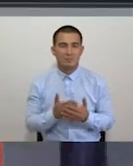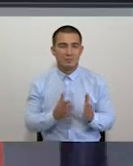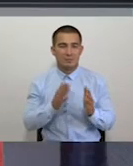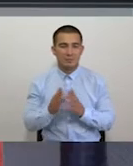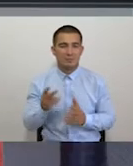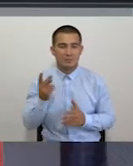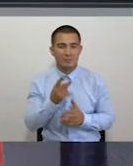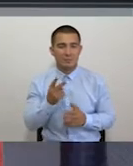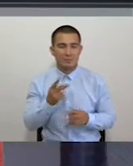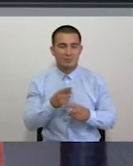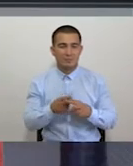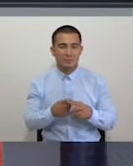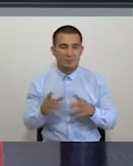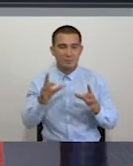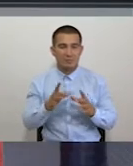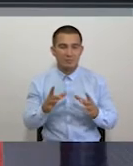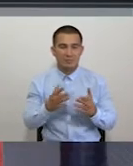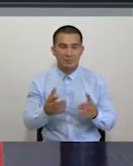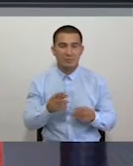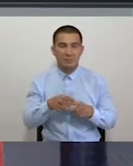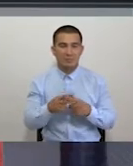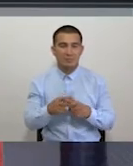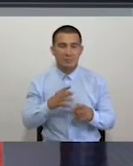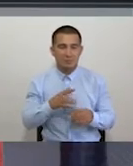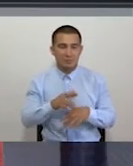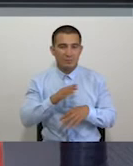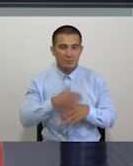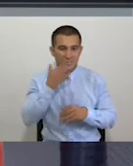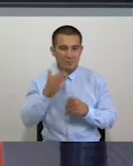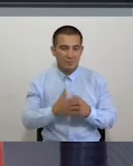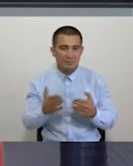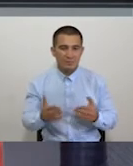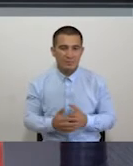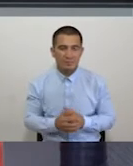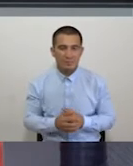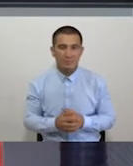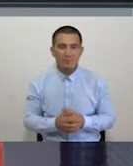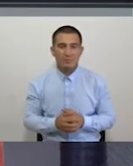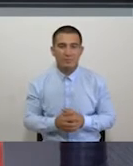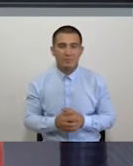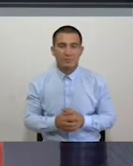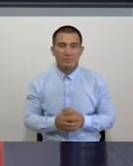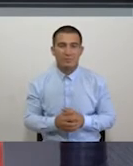Demak, ikkinchi doiramizni ham tugatib qoldik, qizlarjon.